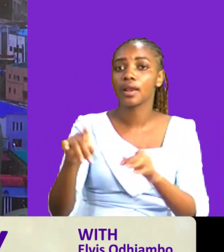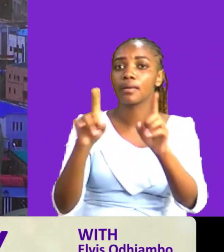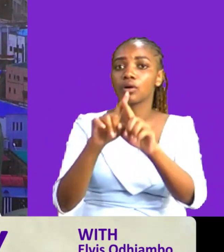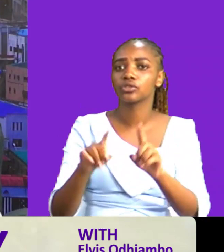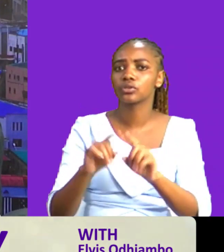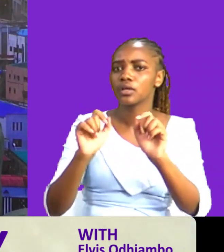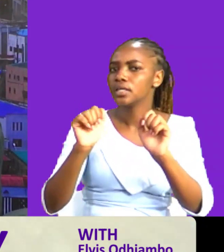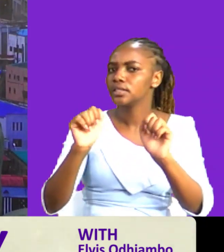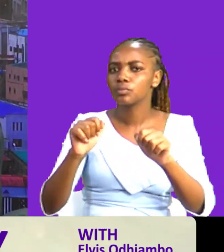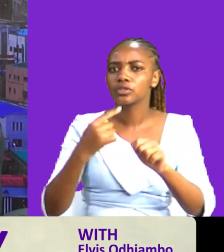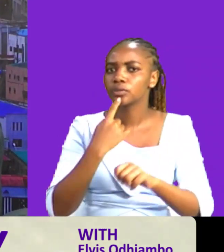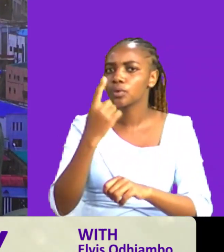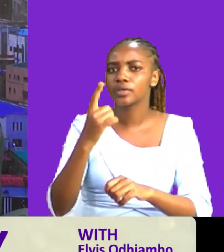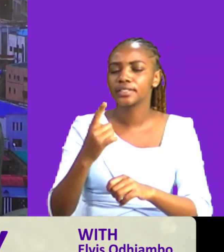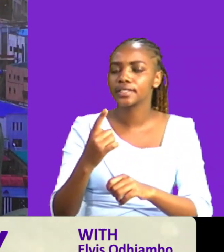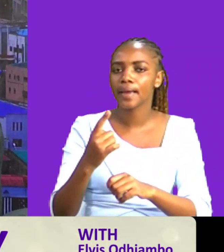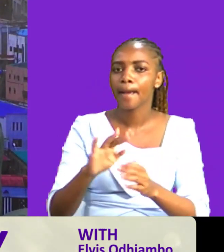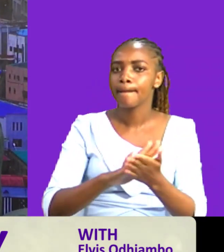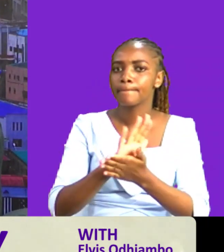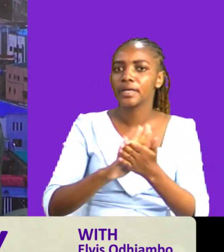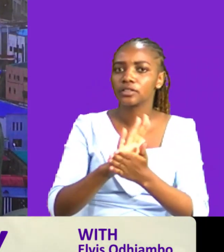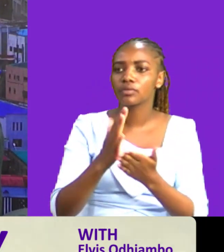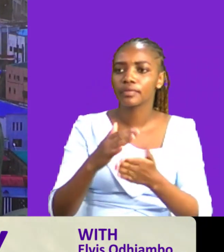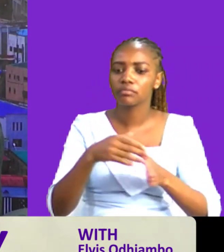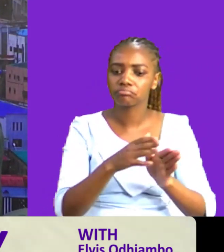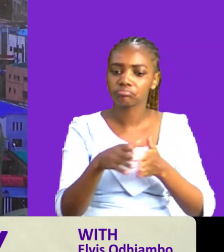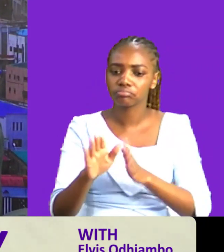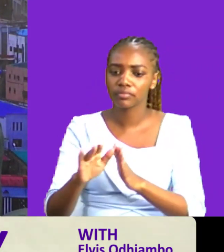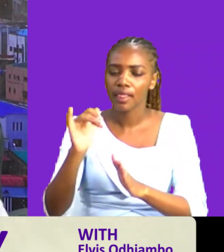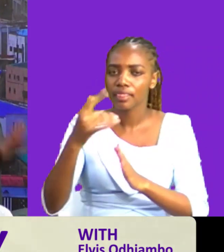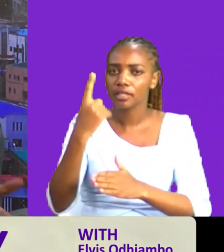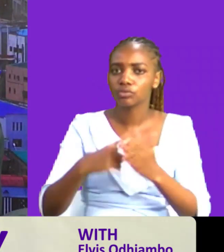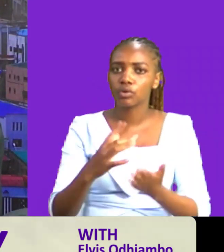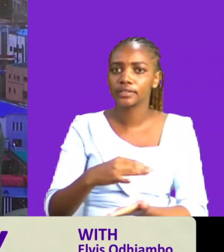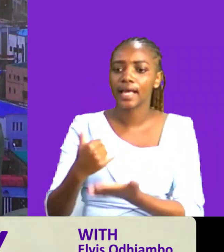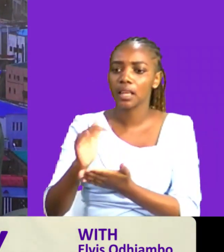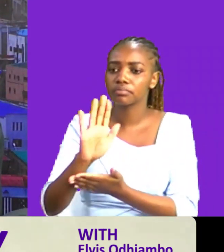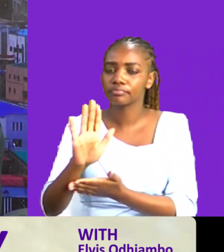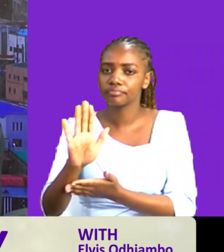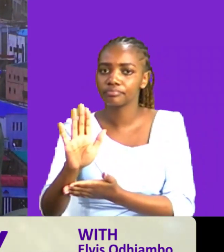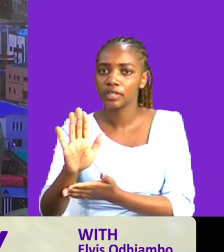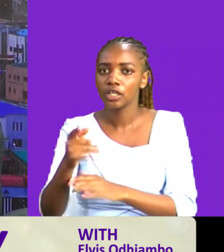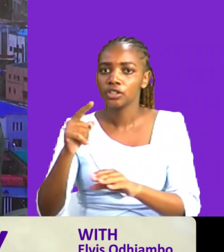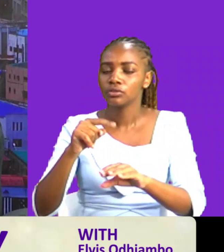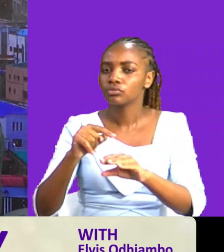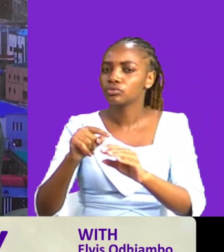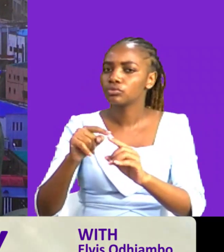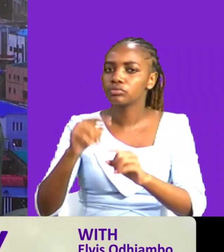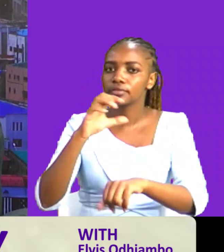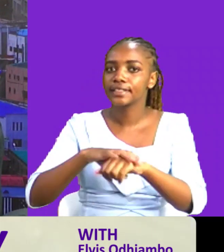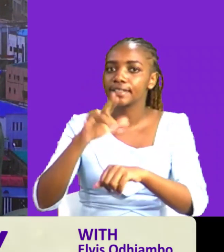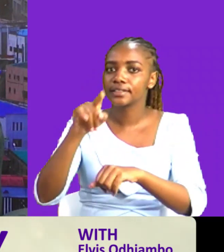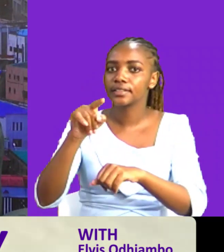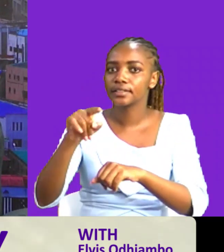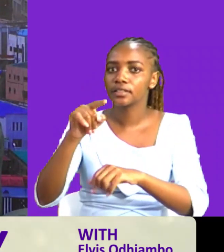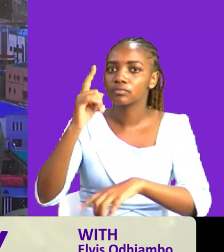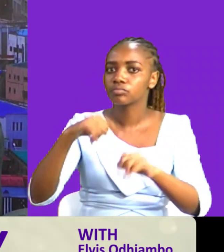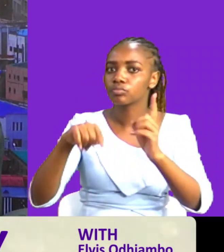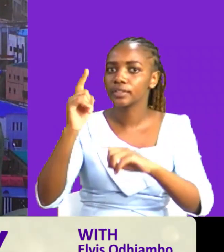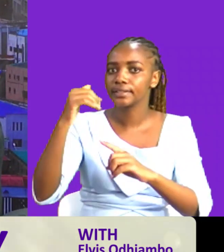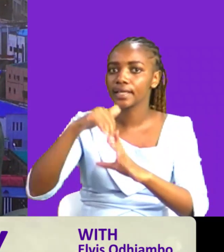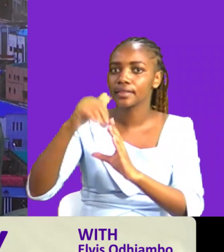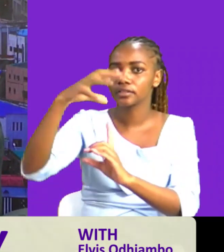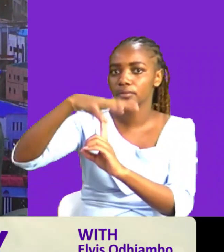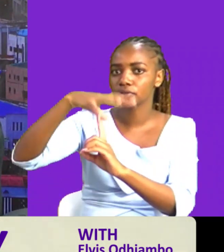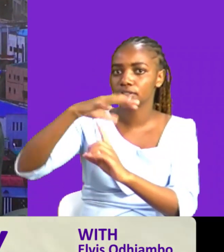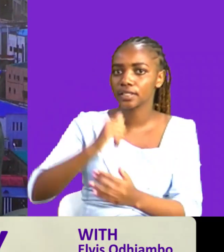in terms of formations and tactics, that is what helped Pep Guardiola to secure the Champions League?